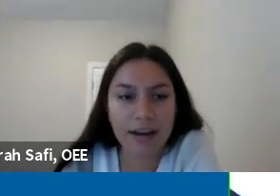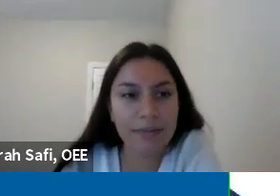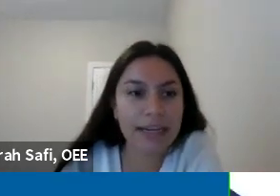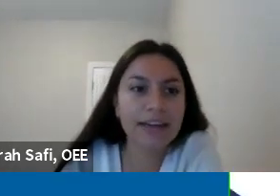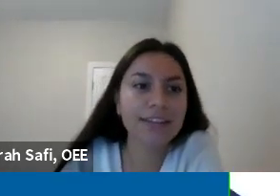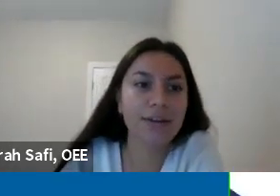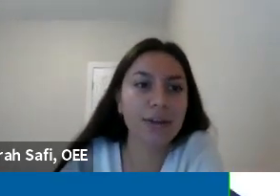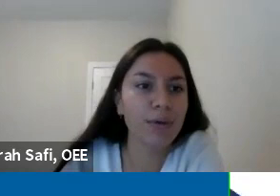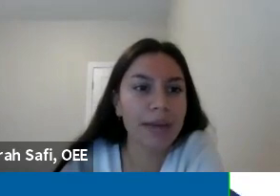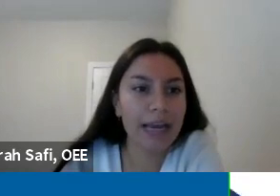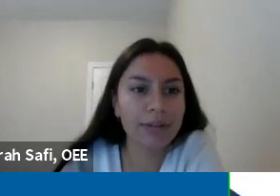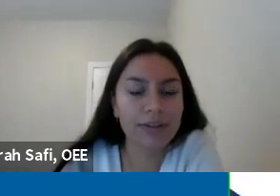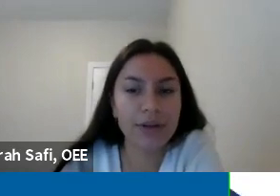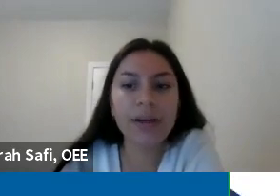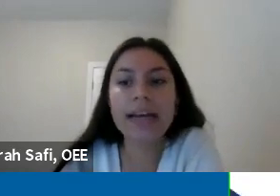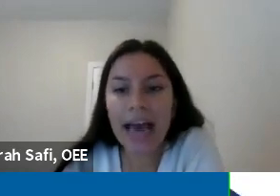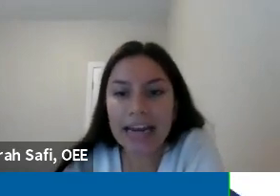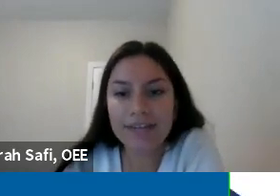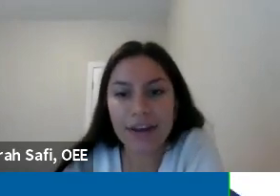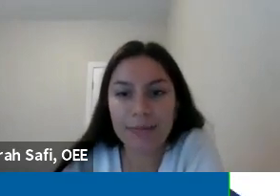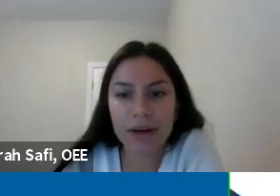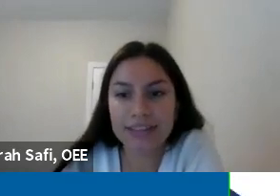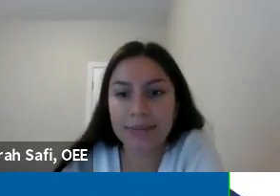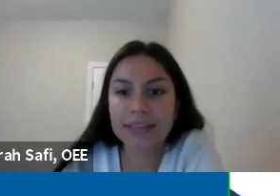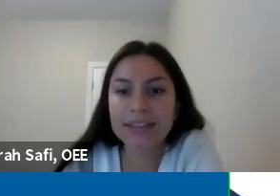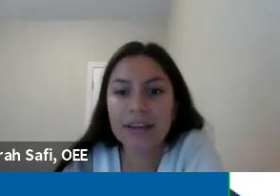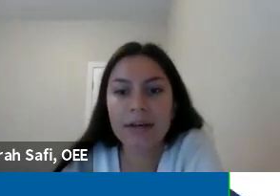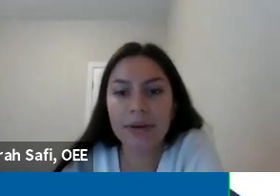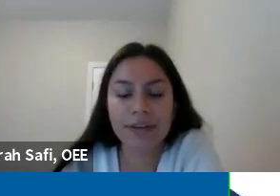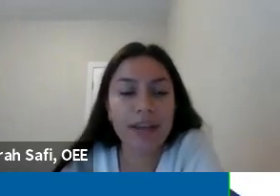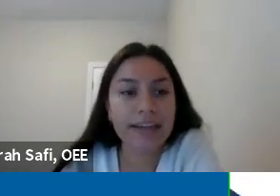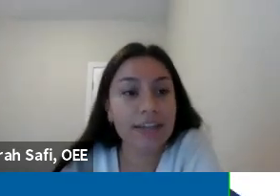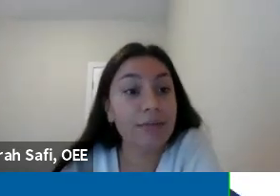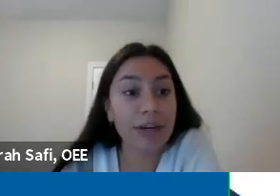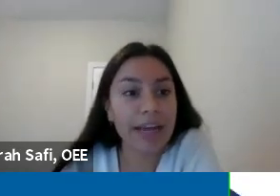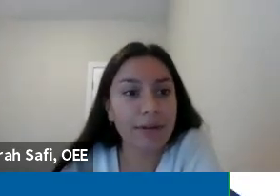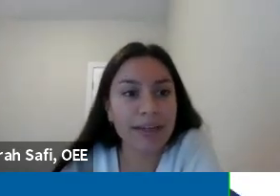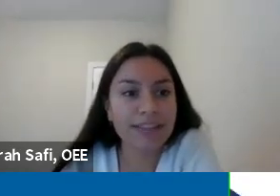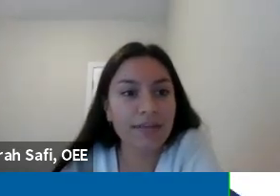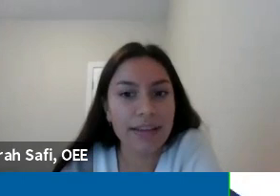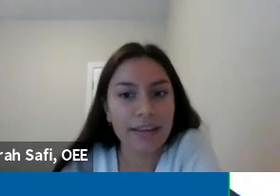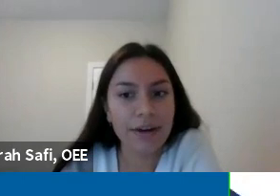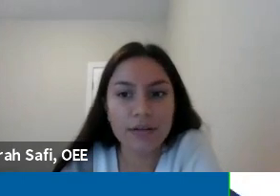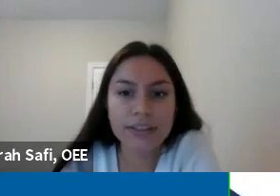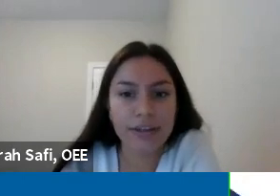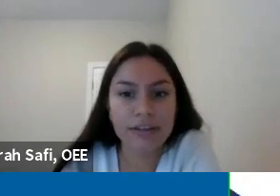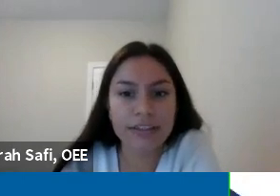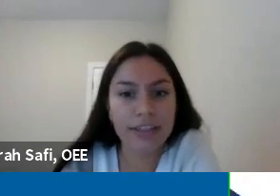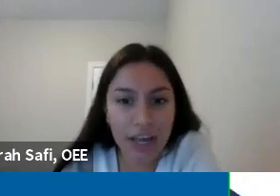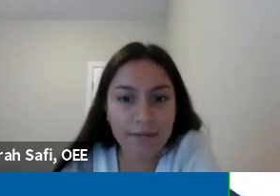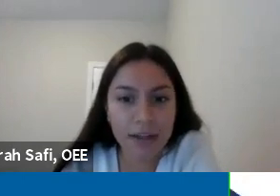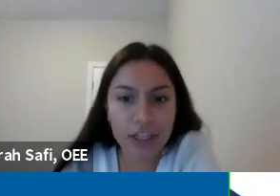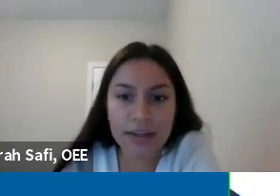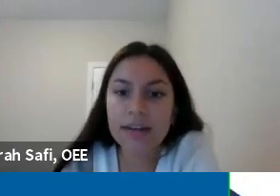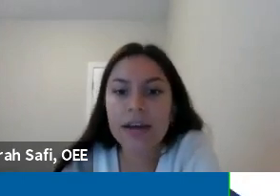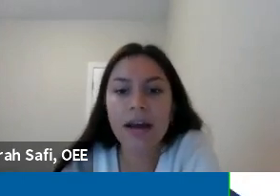webinar and not a meeting, so you won't be able to view any of the other participants. But if you'd like to communicate with myself and the other hosts, you can use